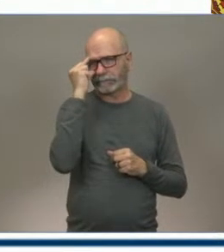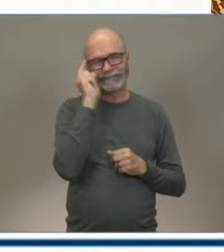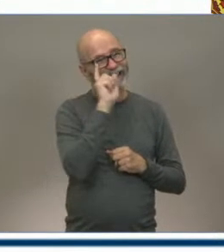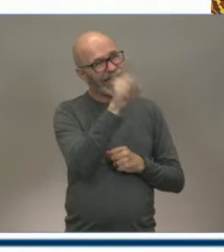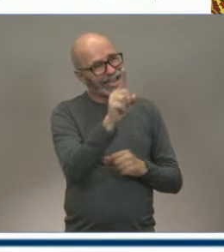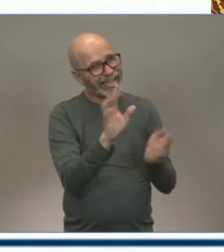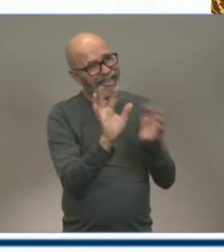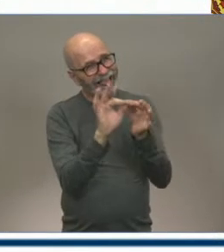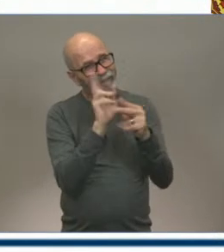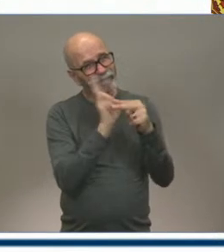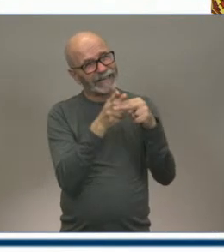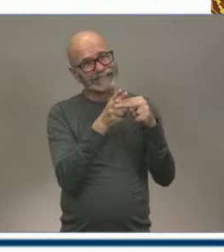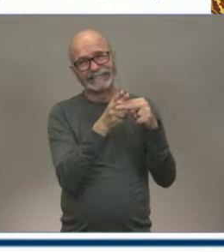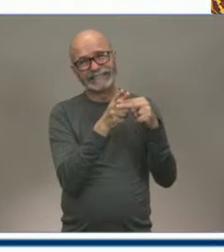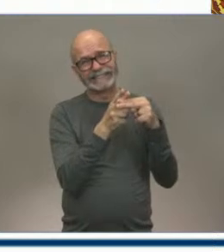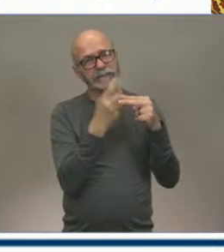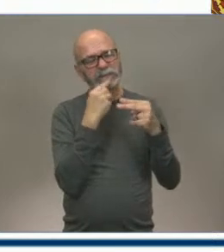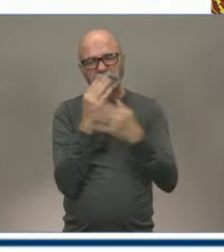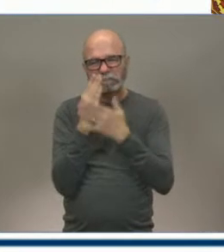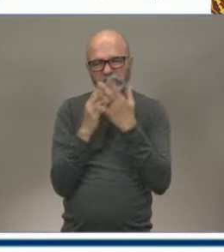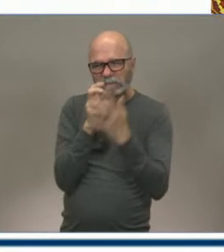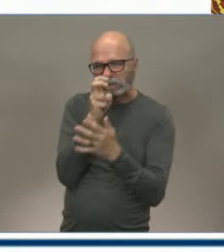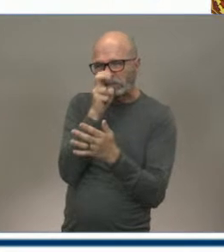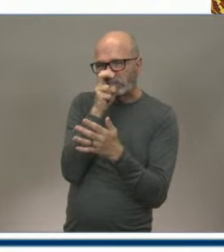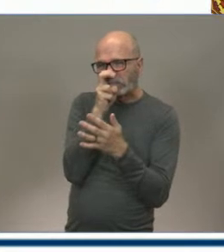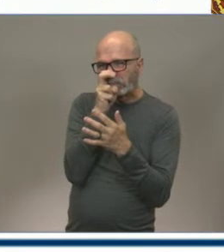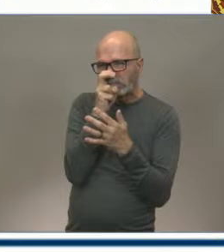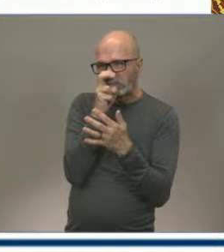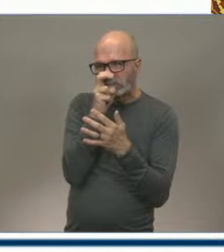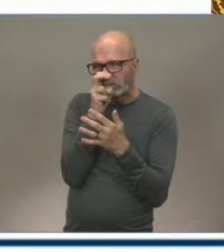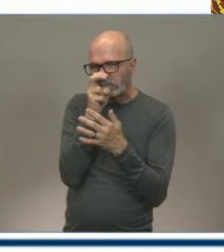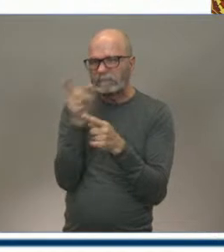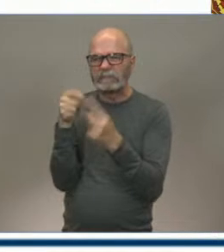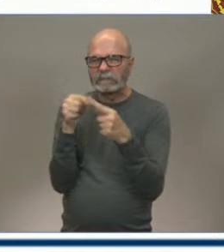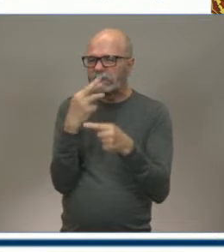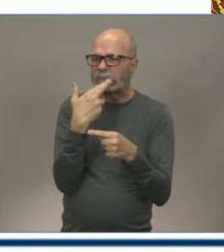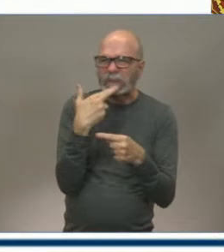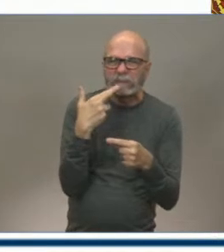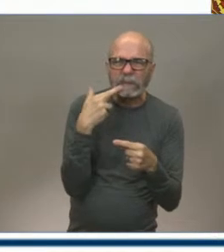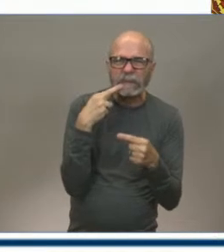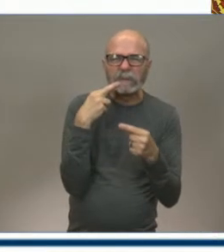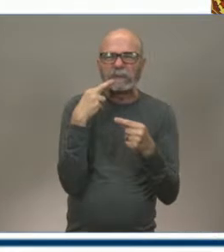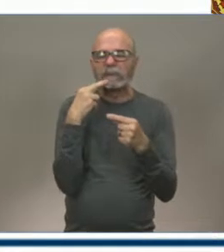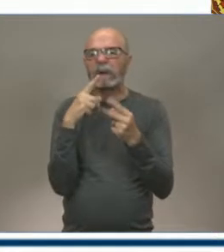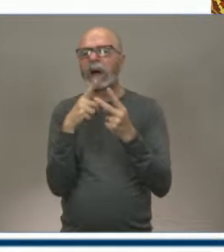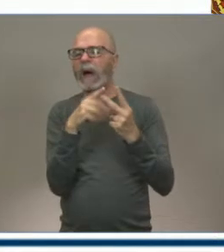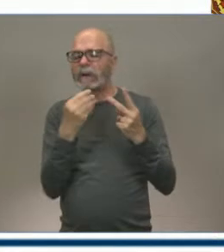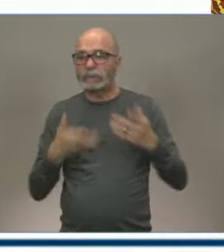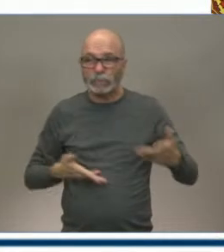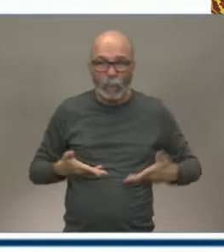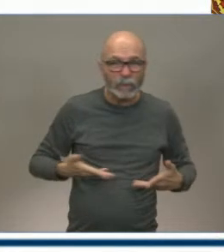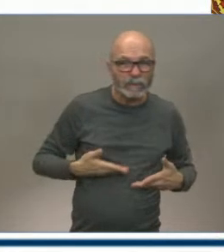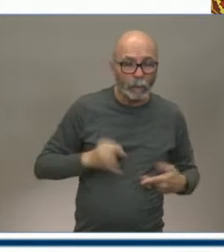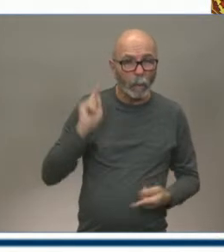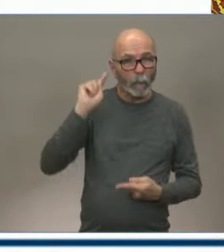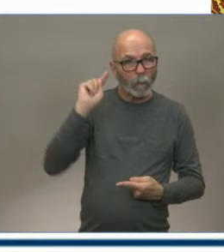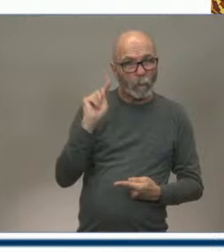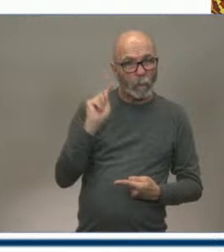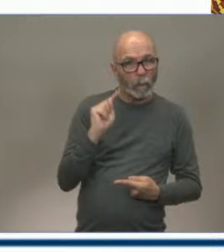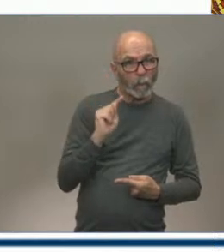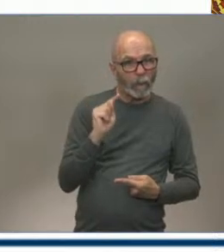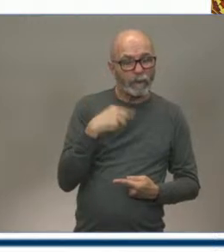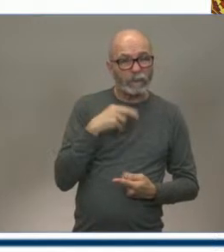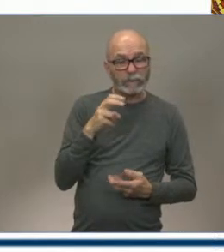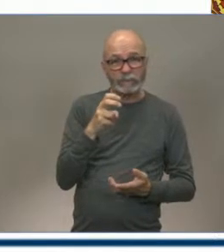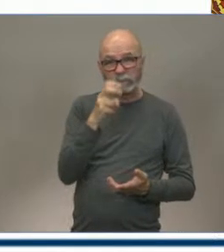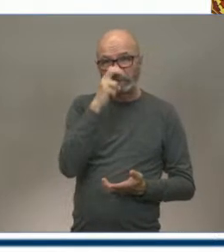in terms of restaurants and retails? And if that is the case, and you have also said we still need time to see if COVID has spread during